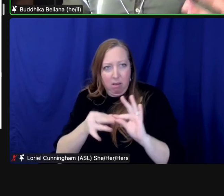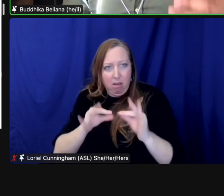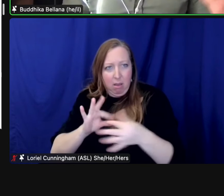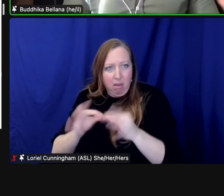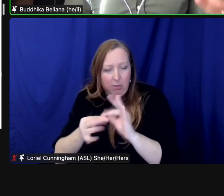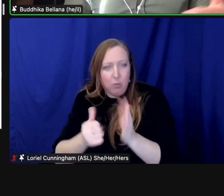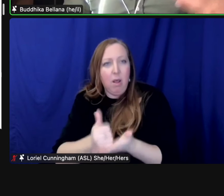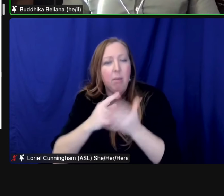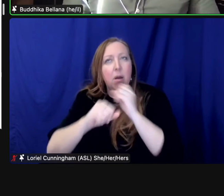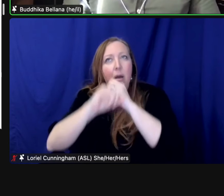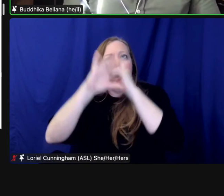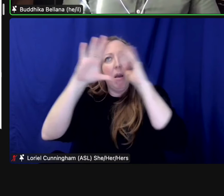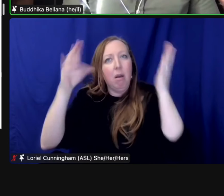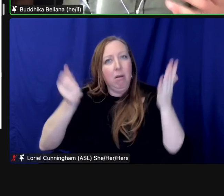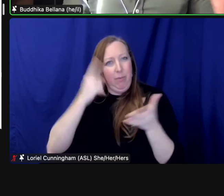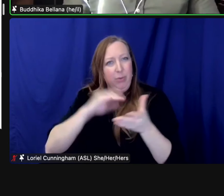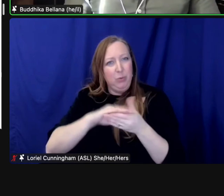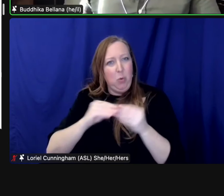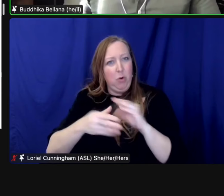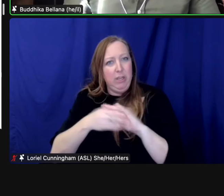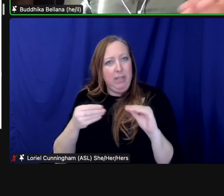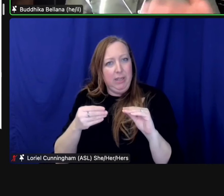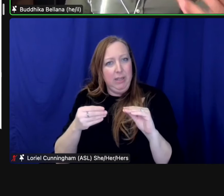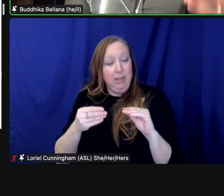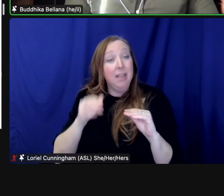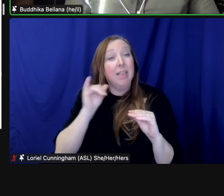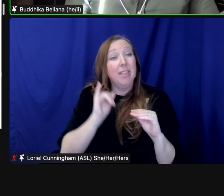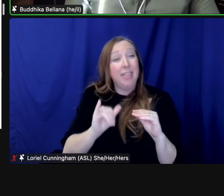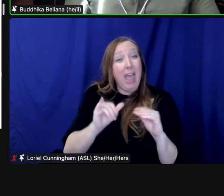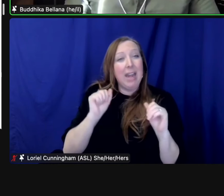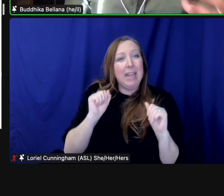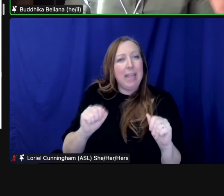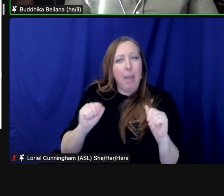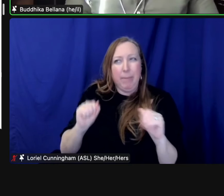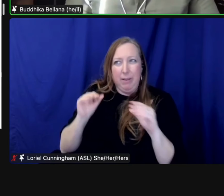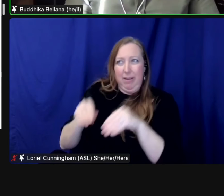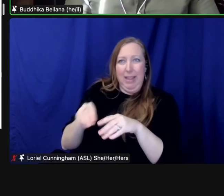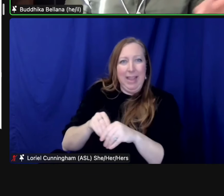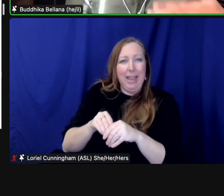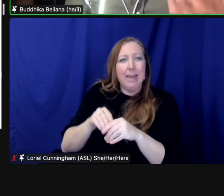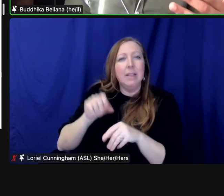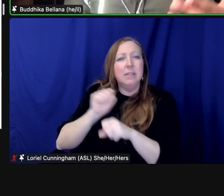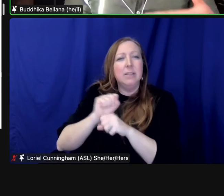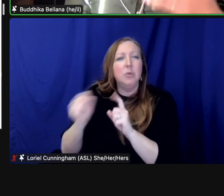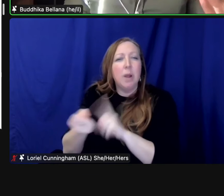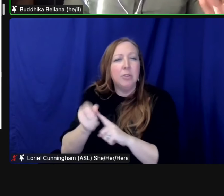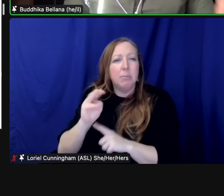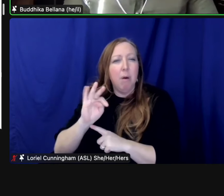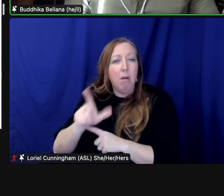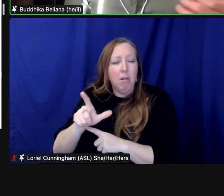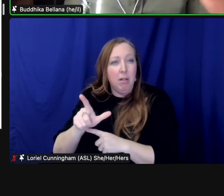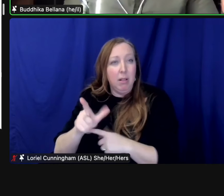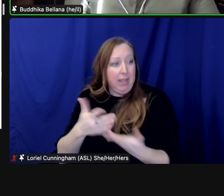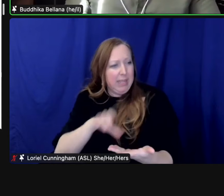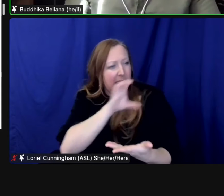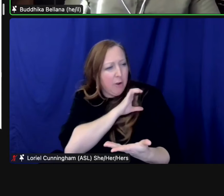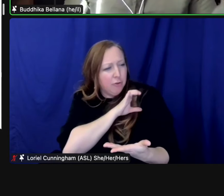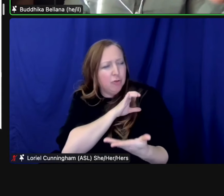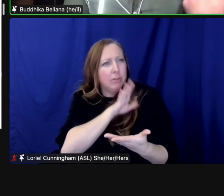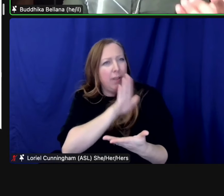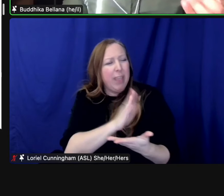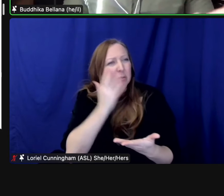also embed it in a situation. You think about what the characters are going through, how they're feeling, what this decision or this